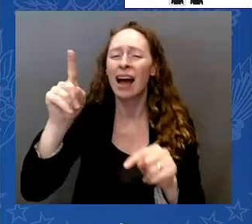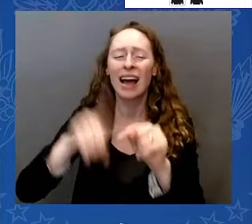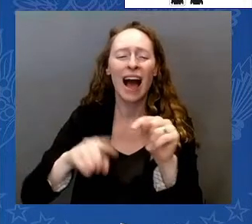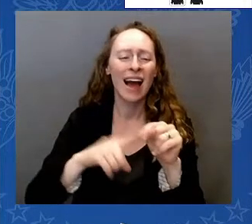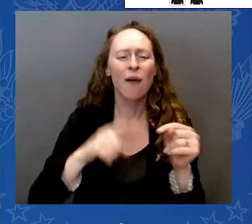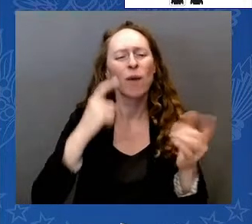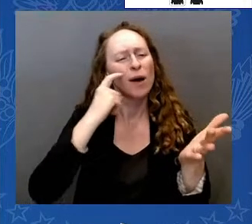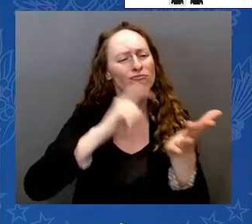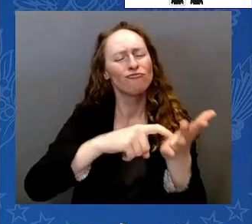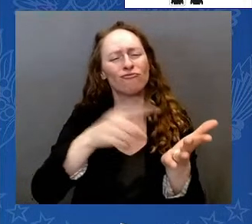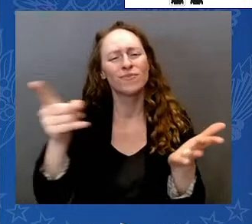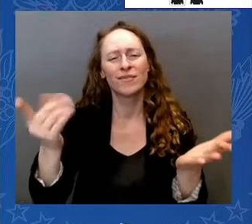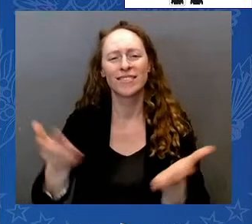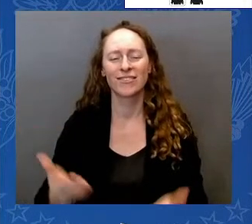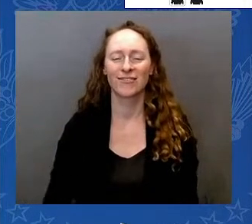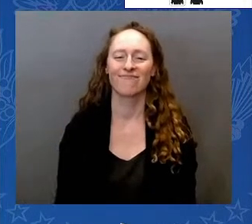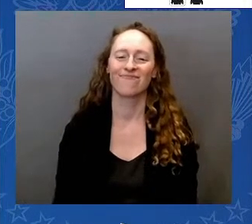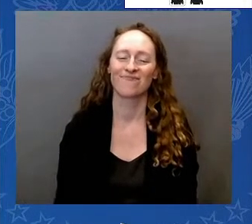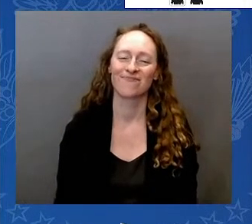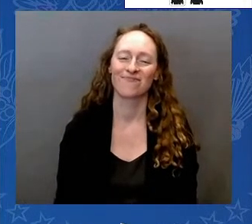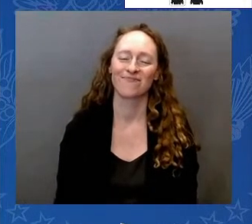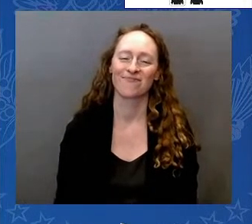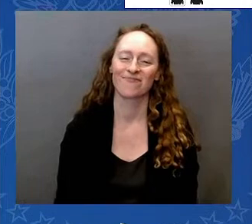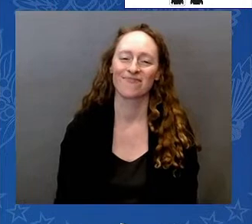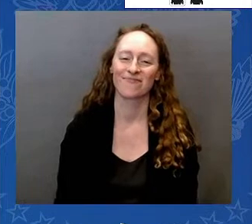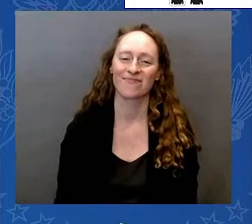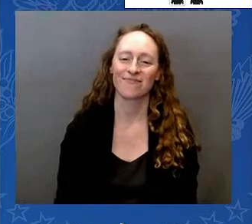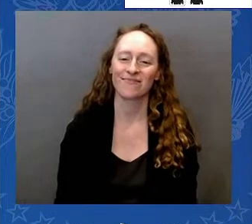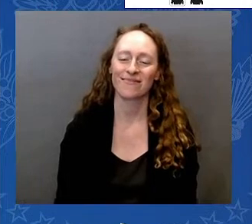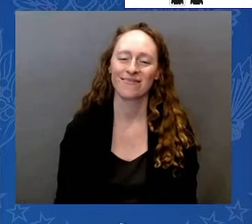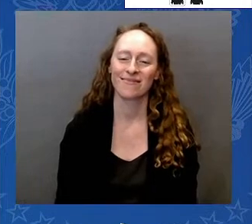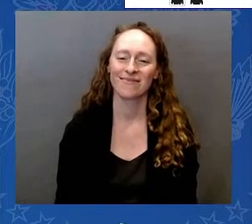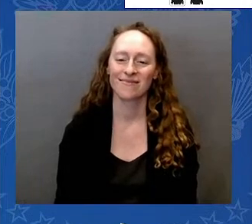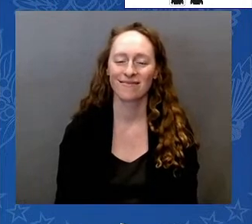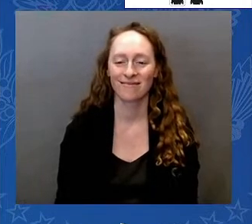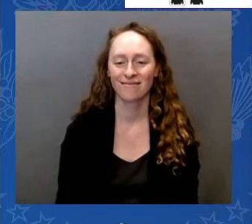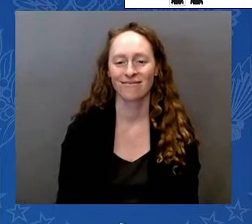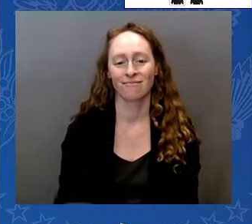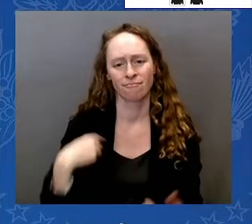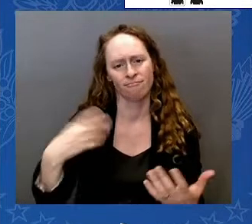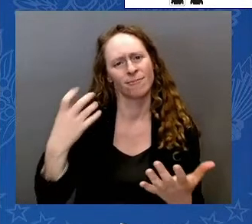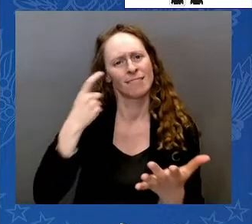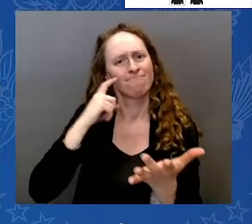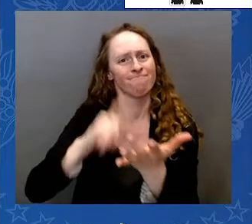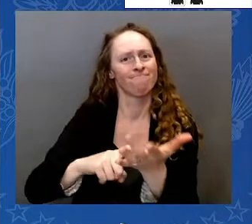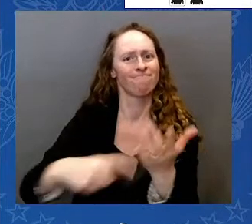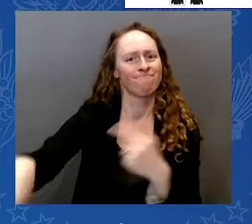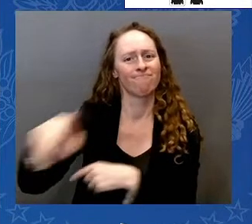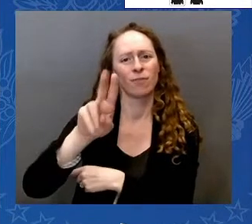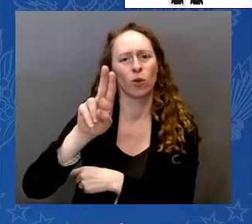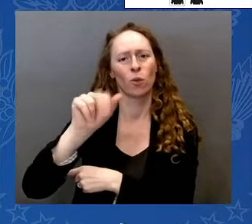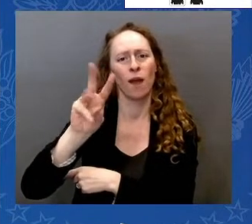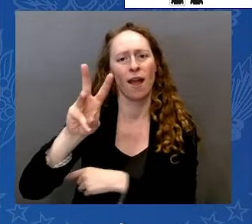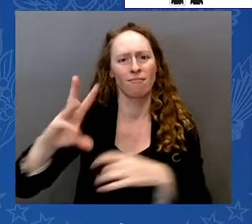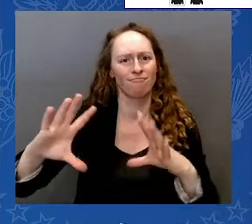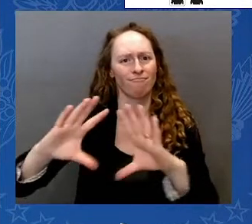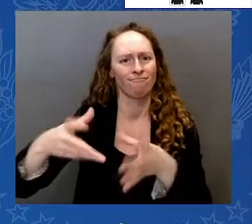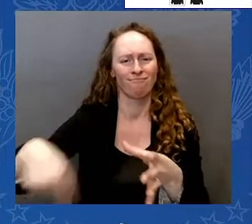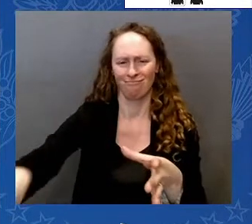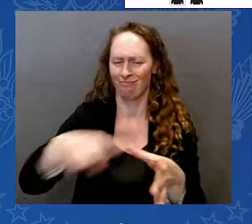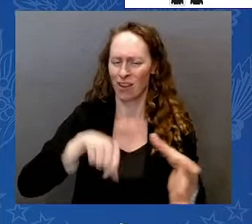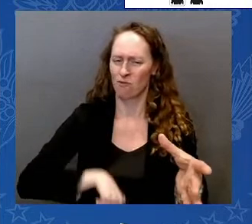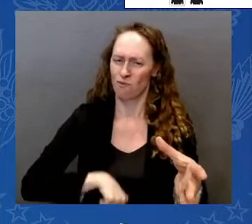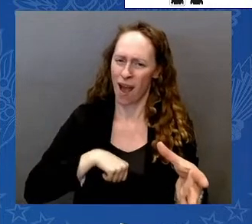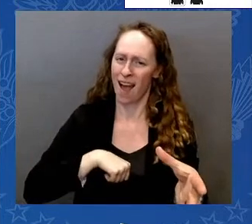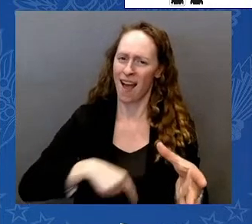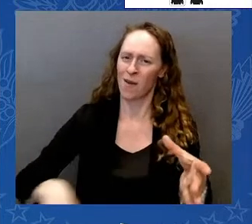all the proud members of the United Auto Workers here today. This is National Manufacturing Day, and this is starting to mean